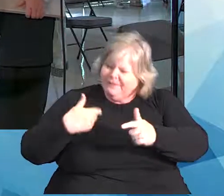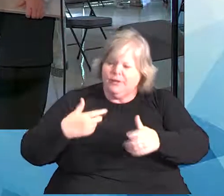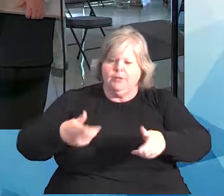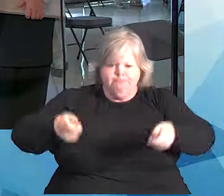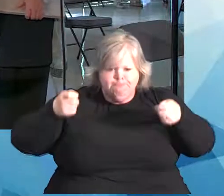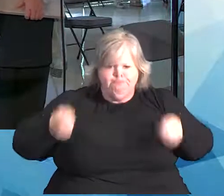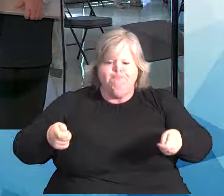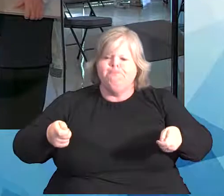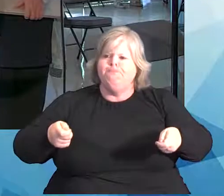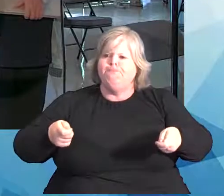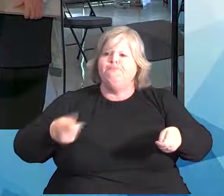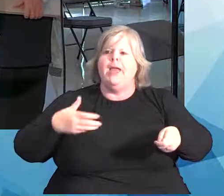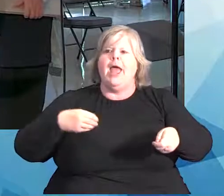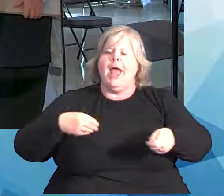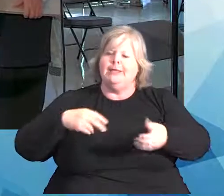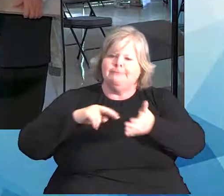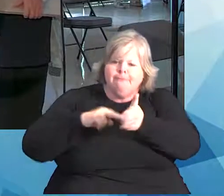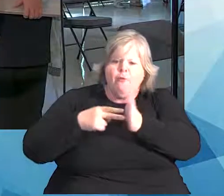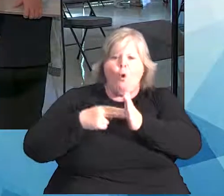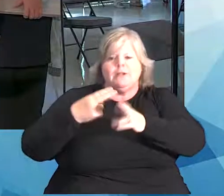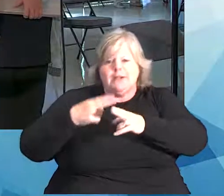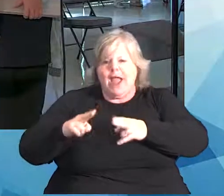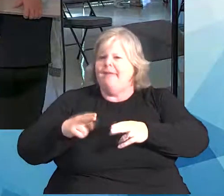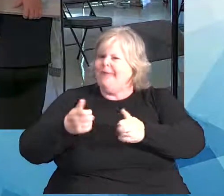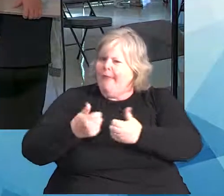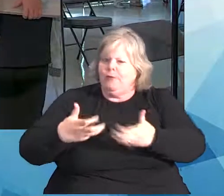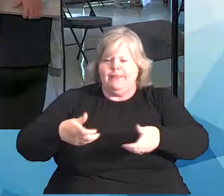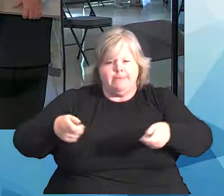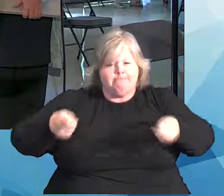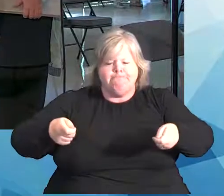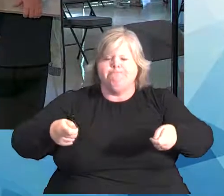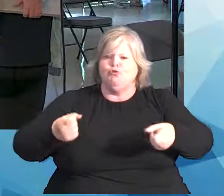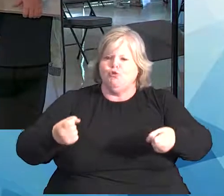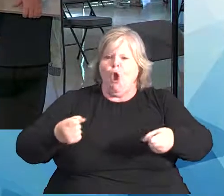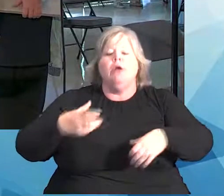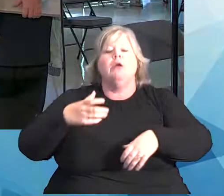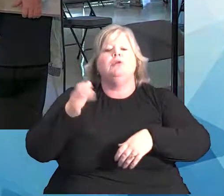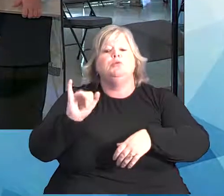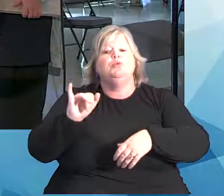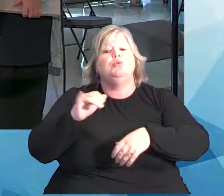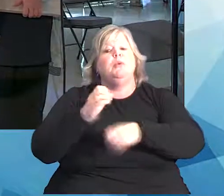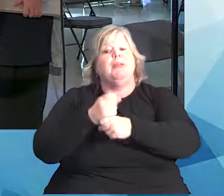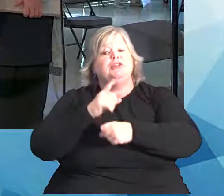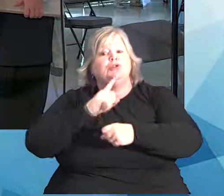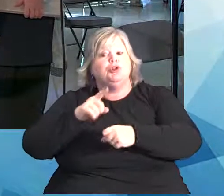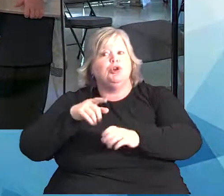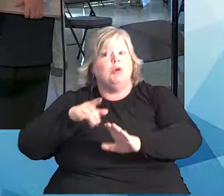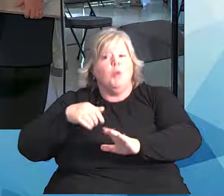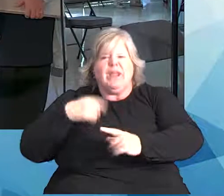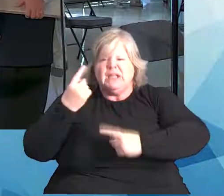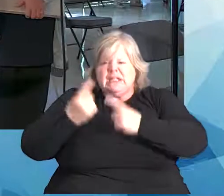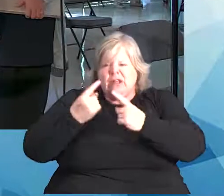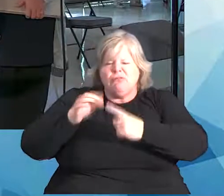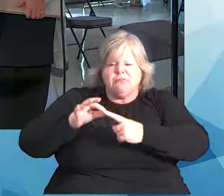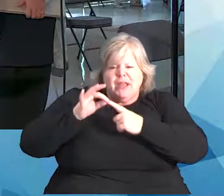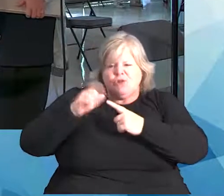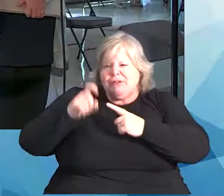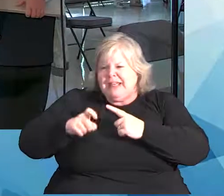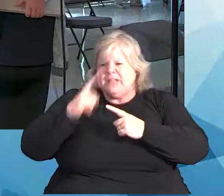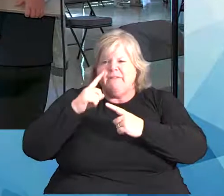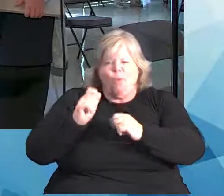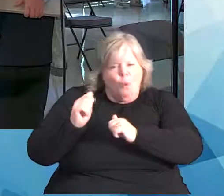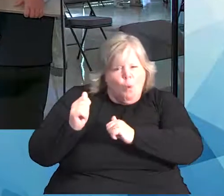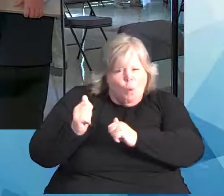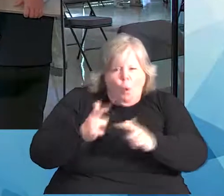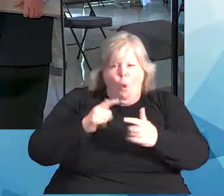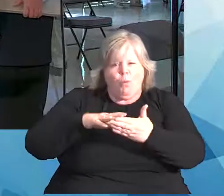to work with that. We're also looking at the menu to make sure that our VI students' considerations and special needs are also addressed within